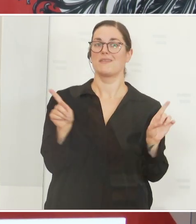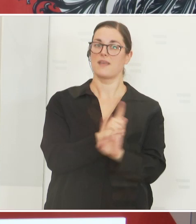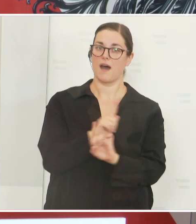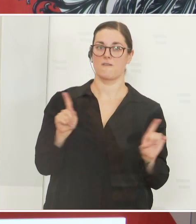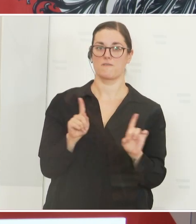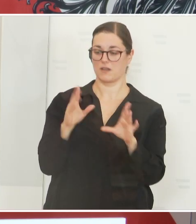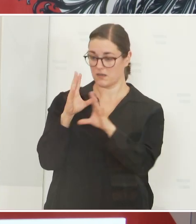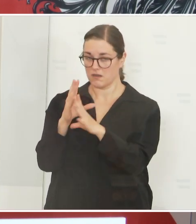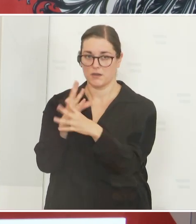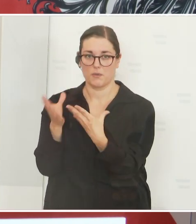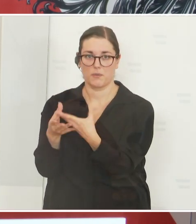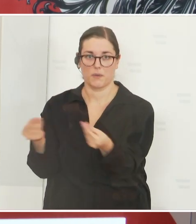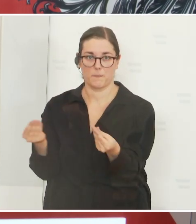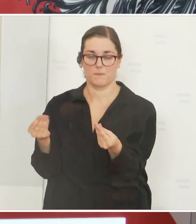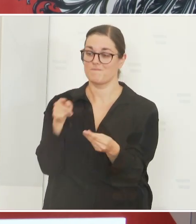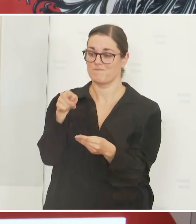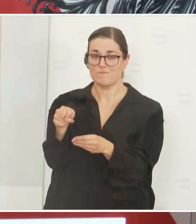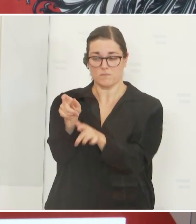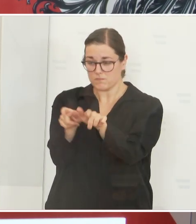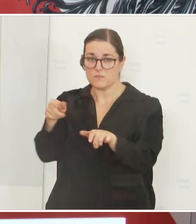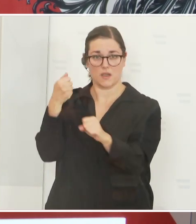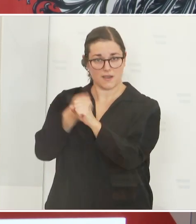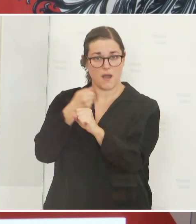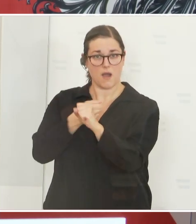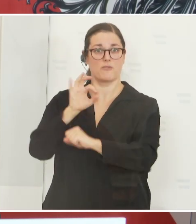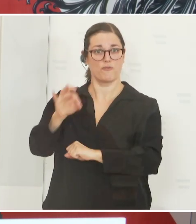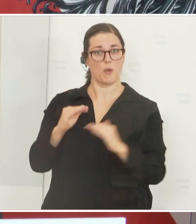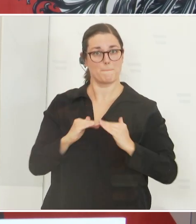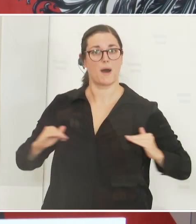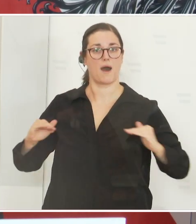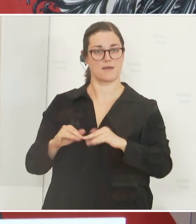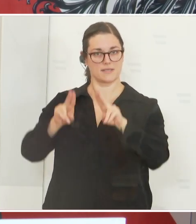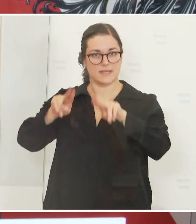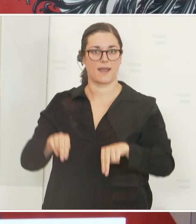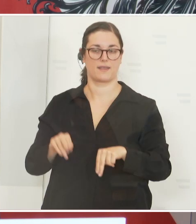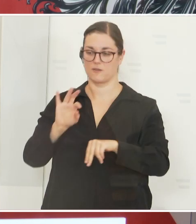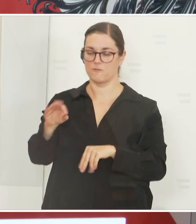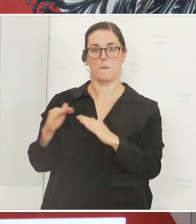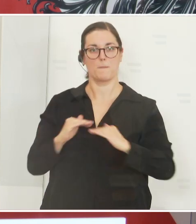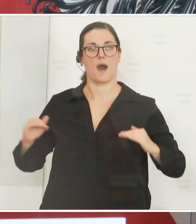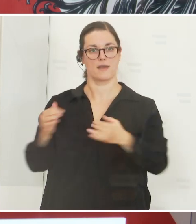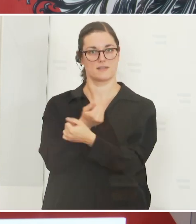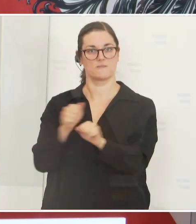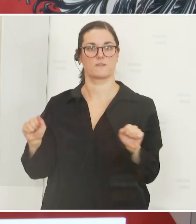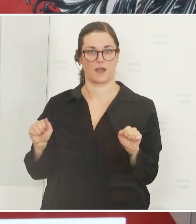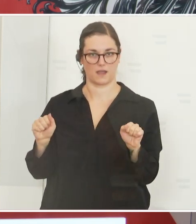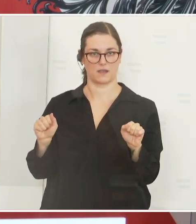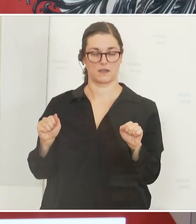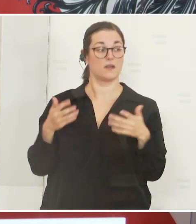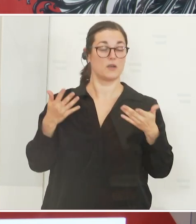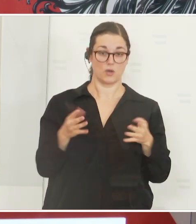fight of the people of Belarus for the fundamental freedoms and the fundamental rights. The gathering